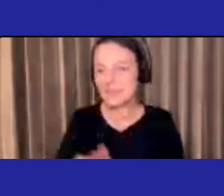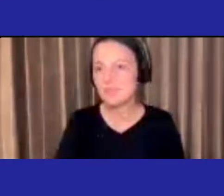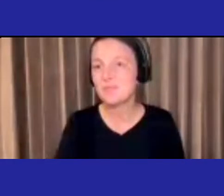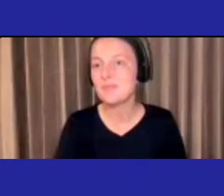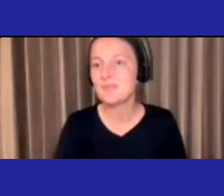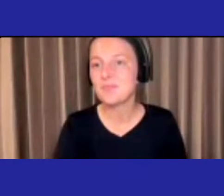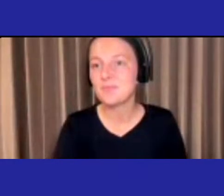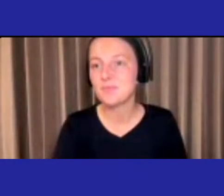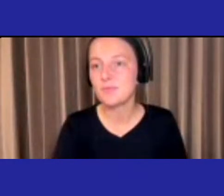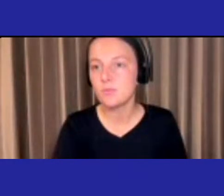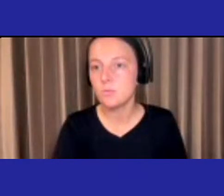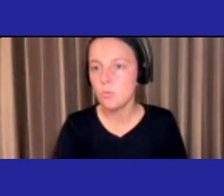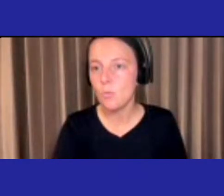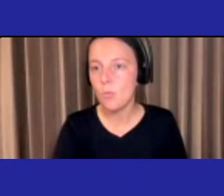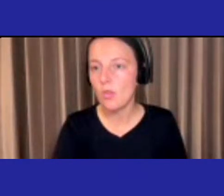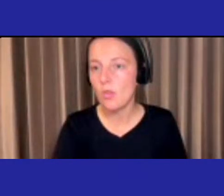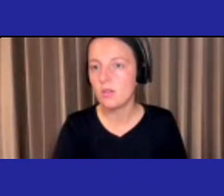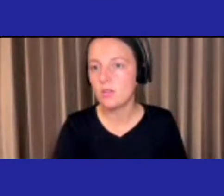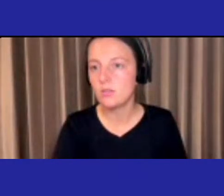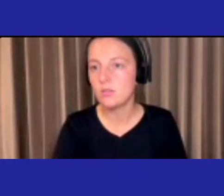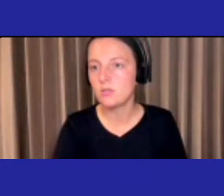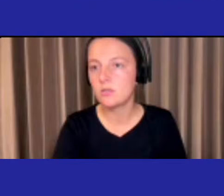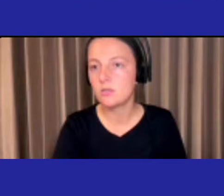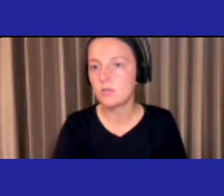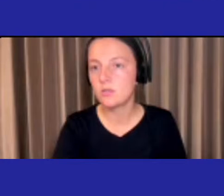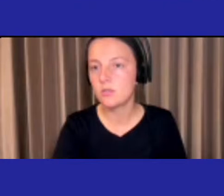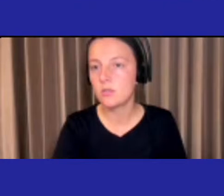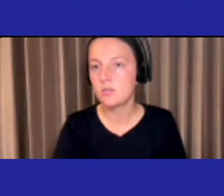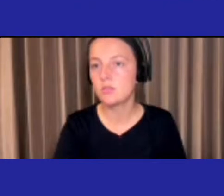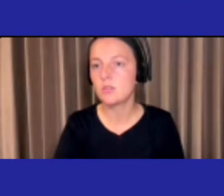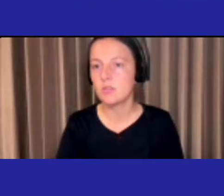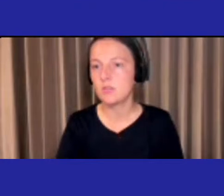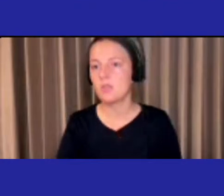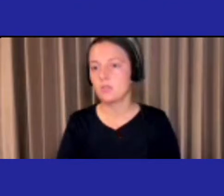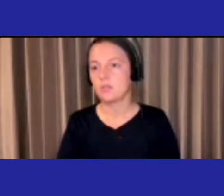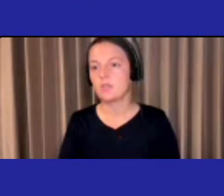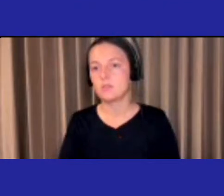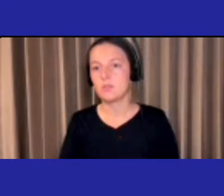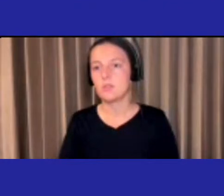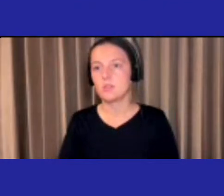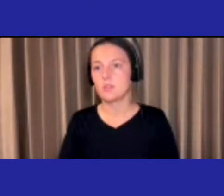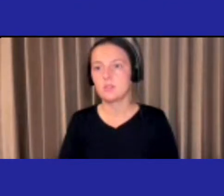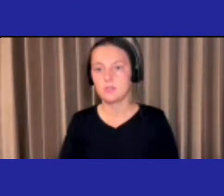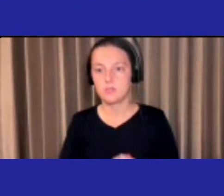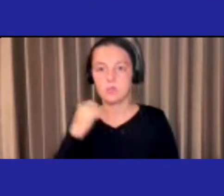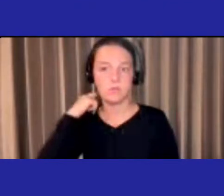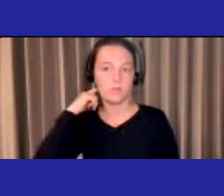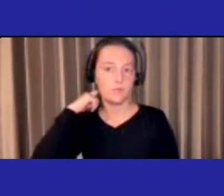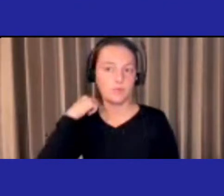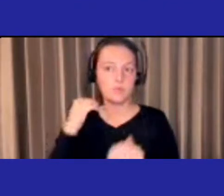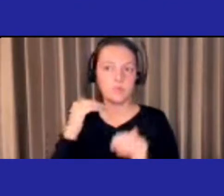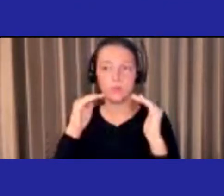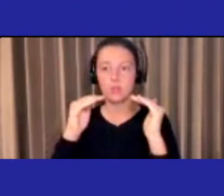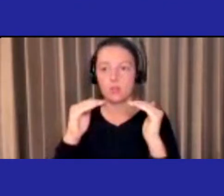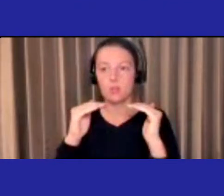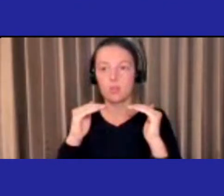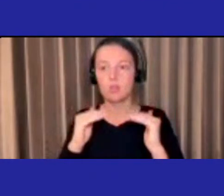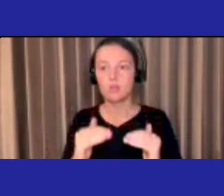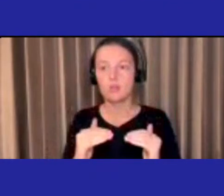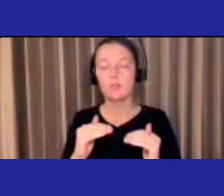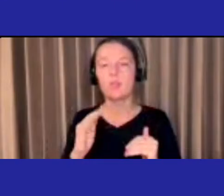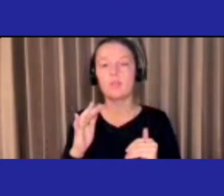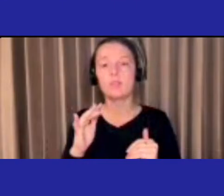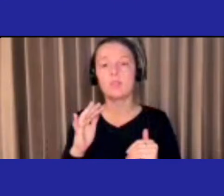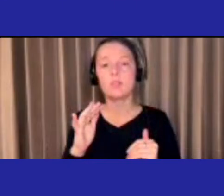Can we- so our next topic is sickle cell disease, and speaking of